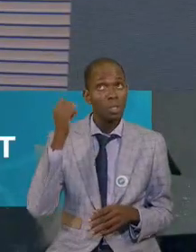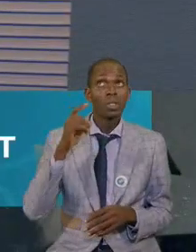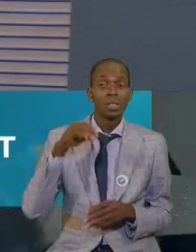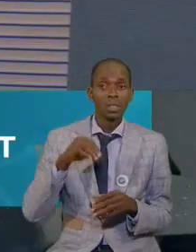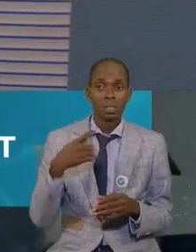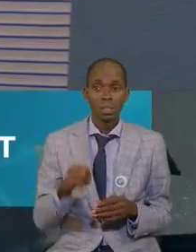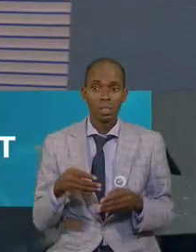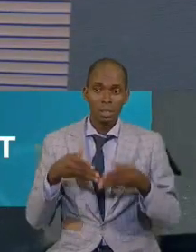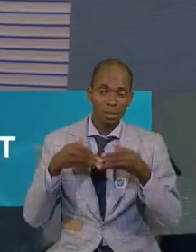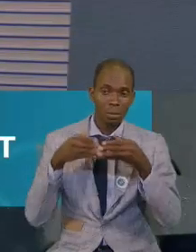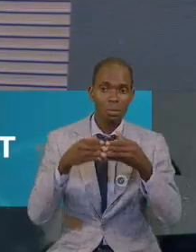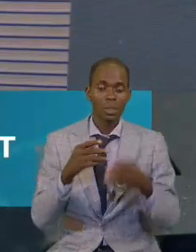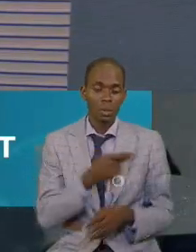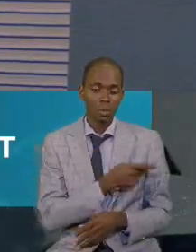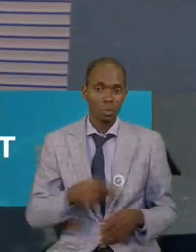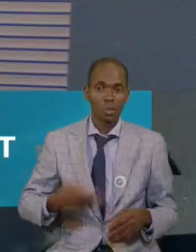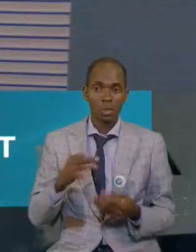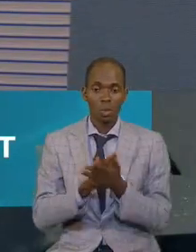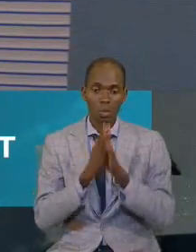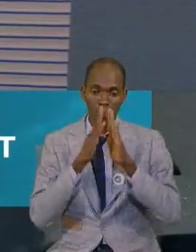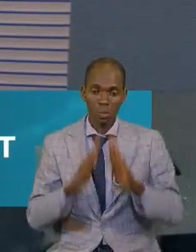Prince of Peace, he has triumph.